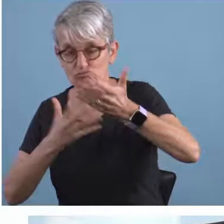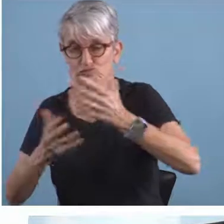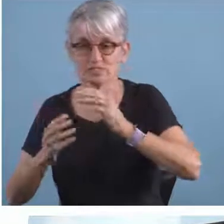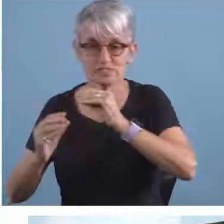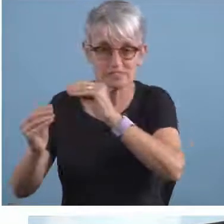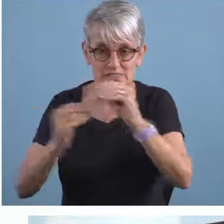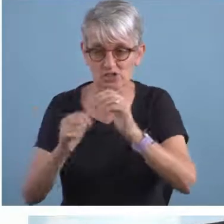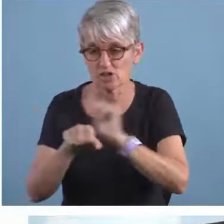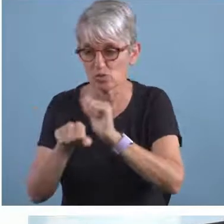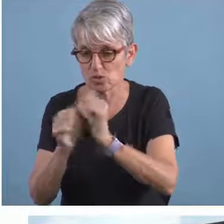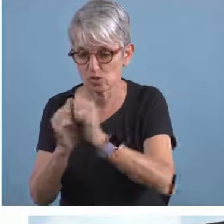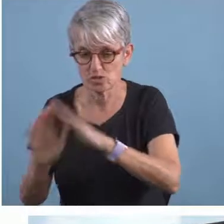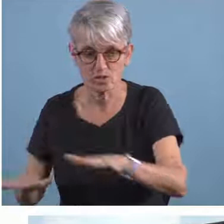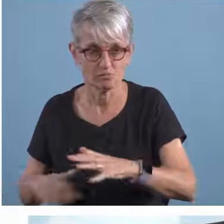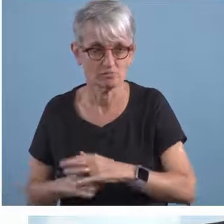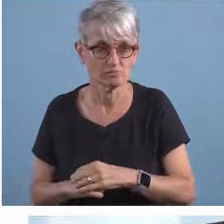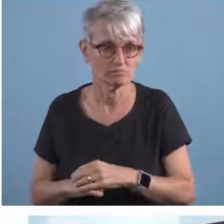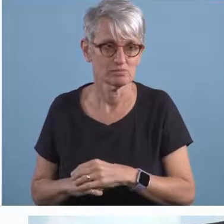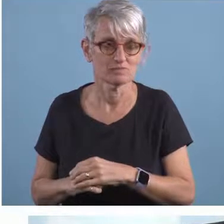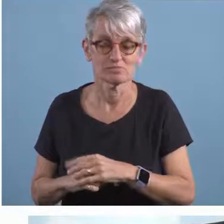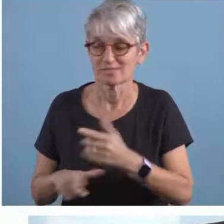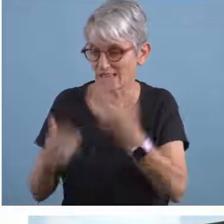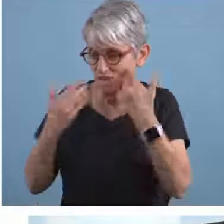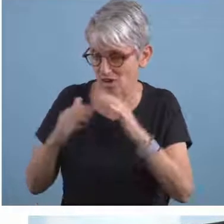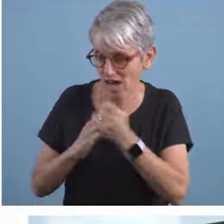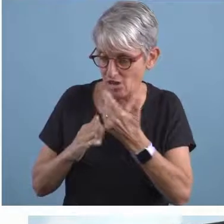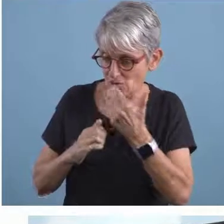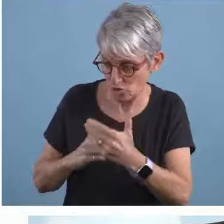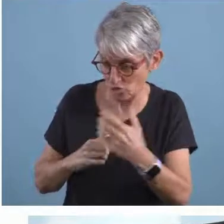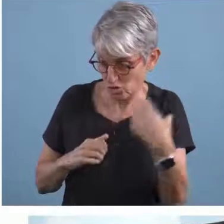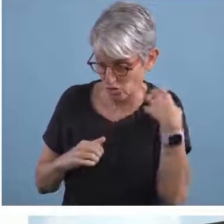with a child, those who don't know how to be a coach,